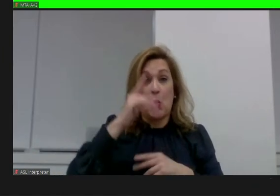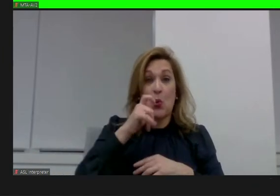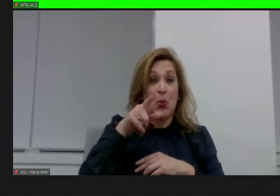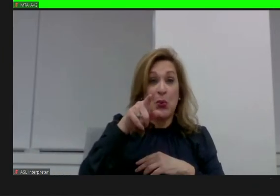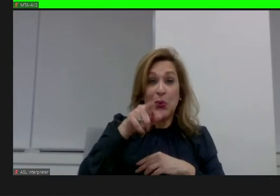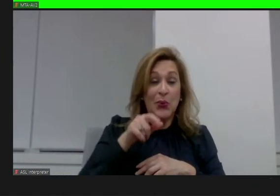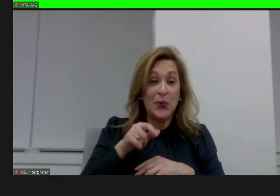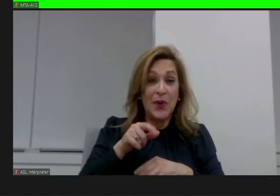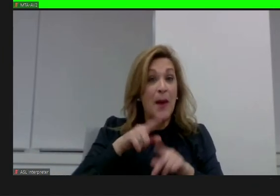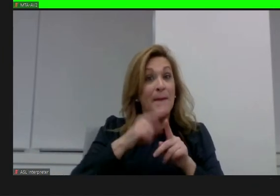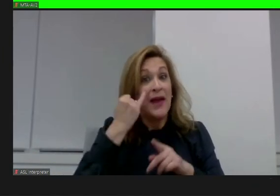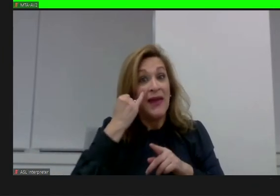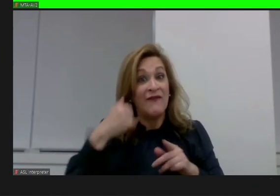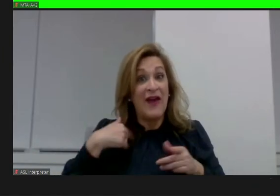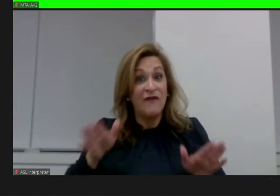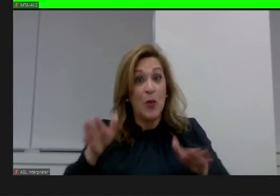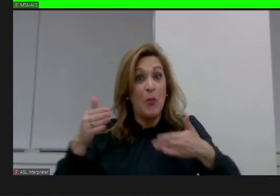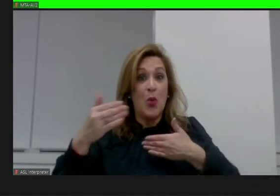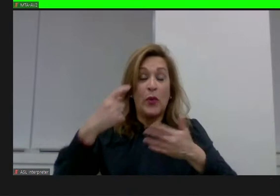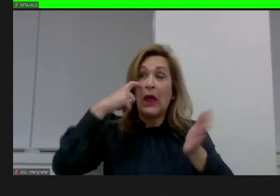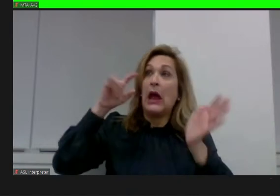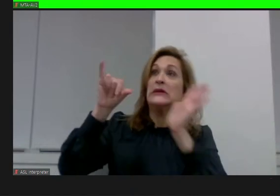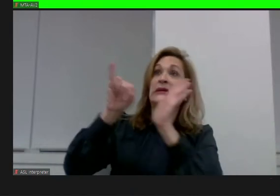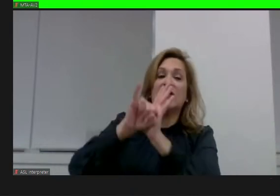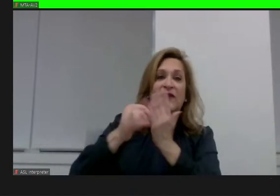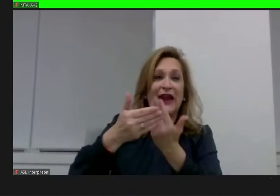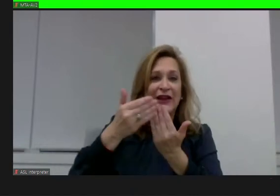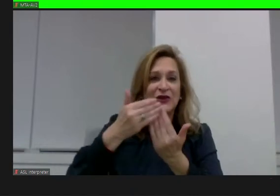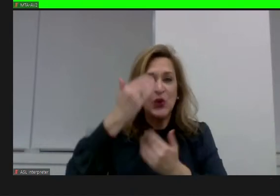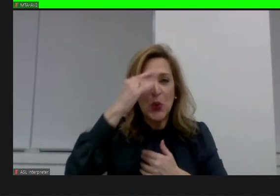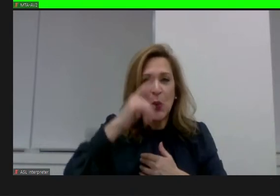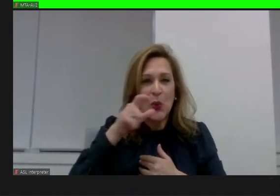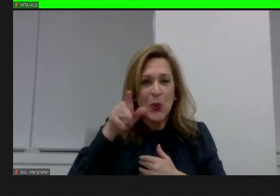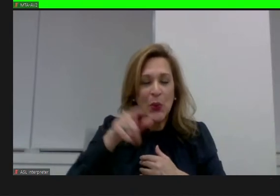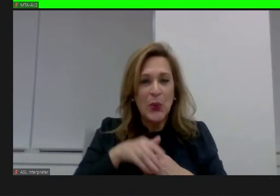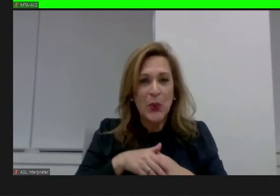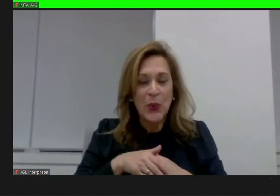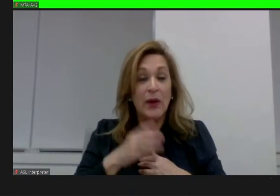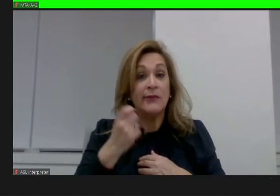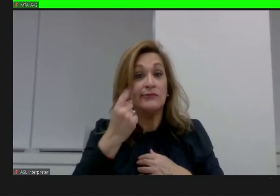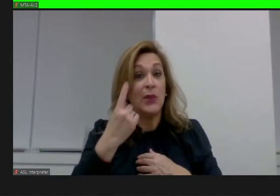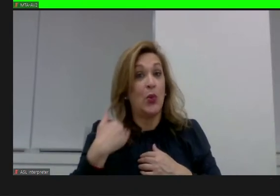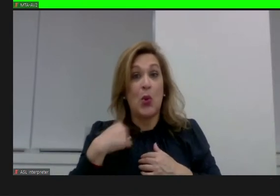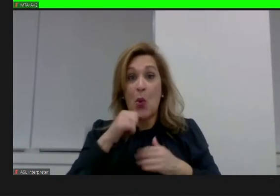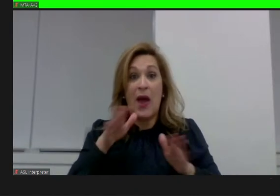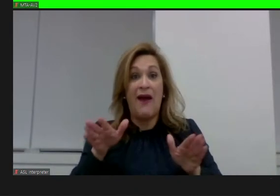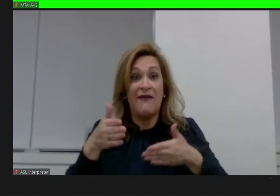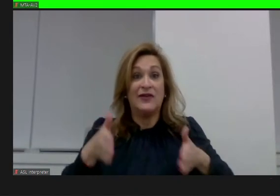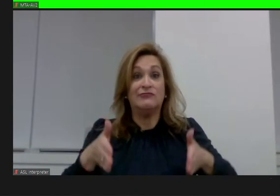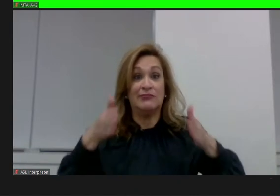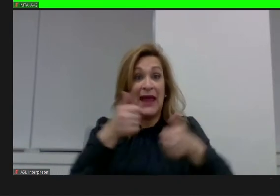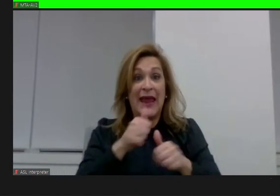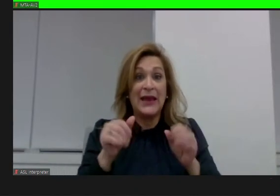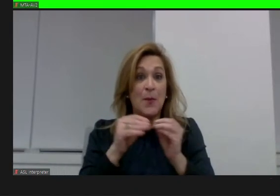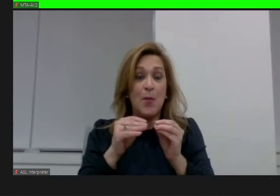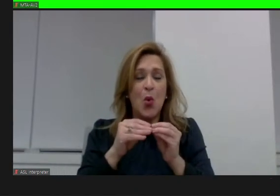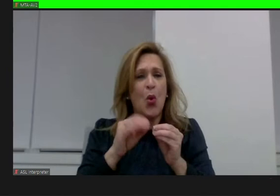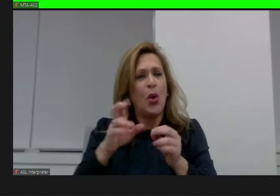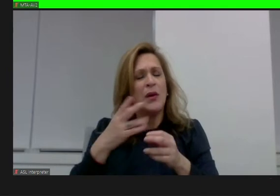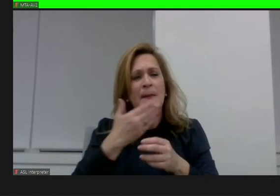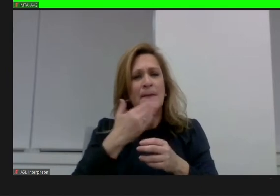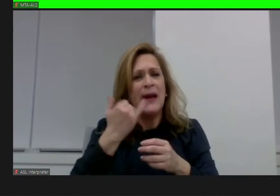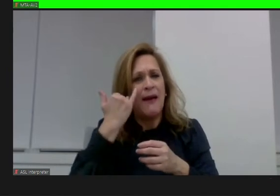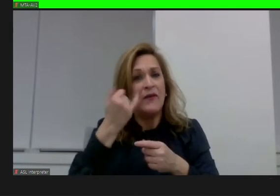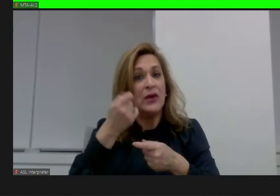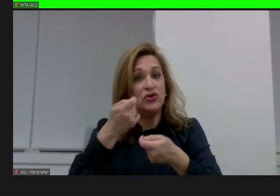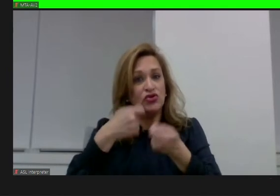we don't have tokens anymore. Why can't the booth be called an information center? Just call it the information